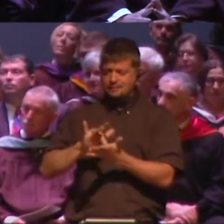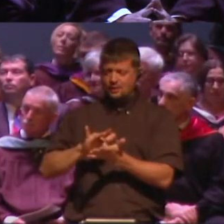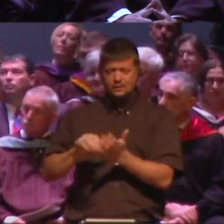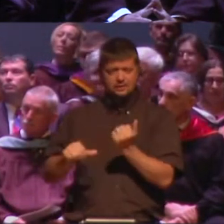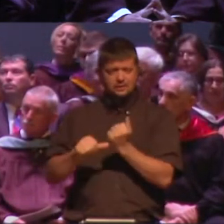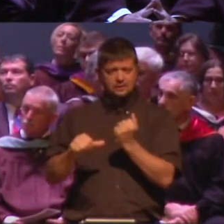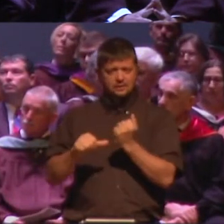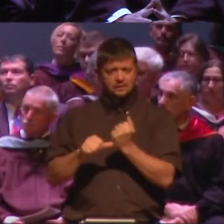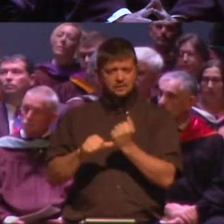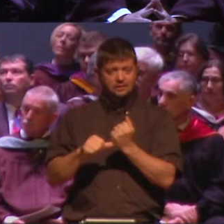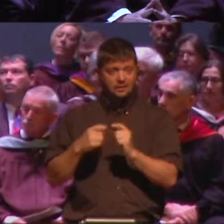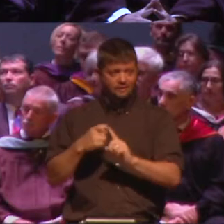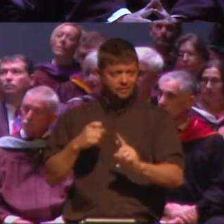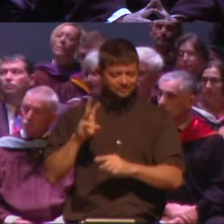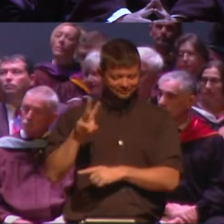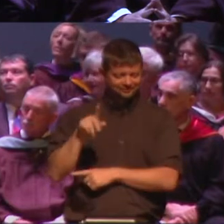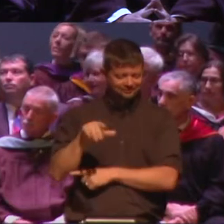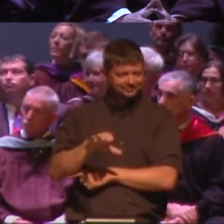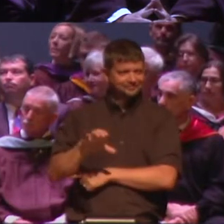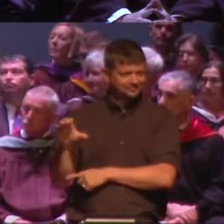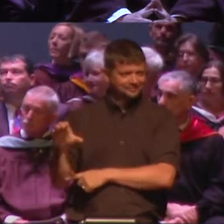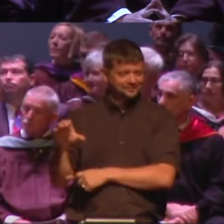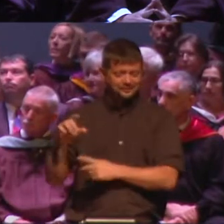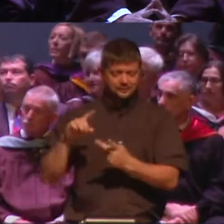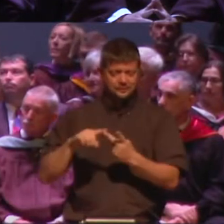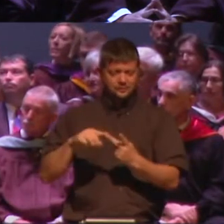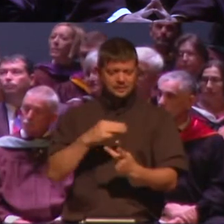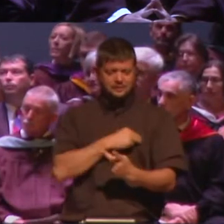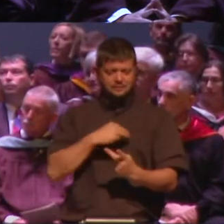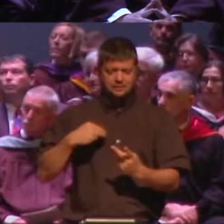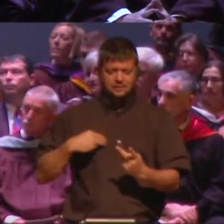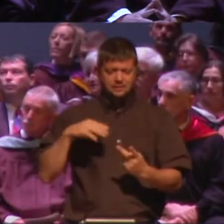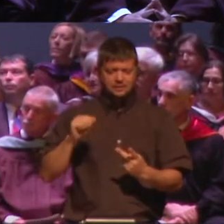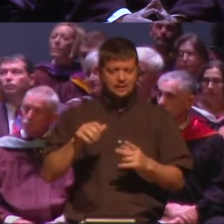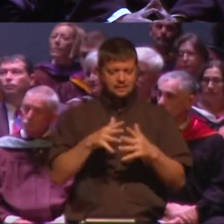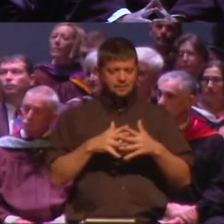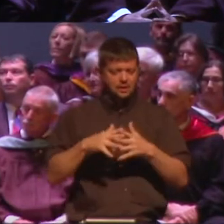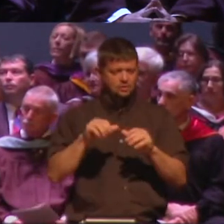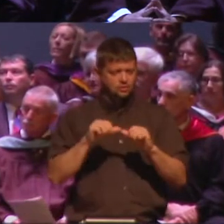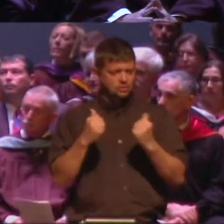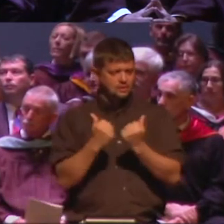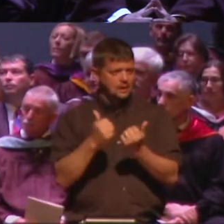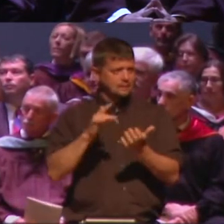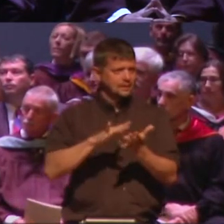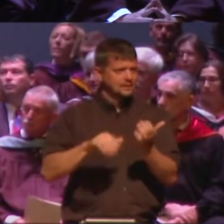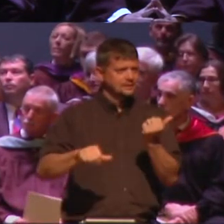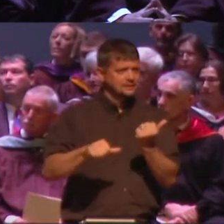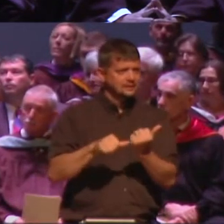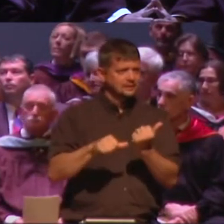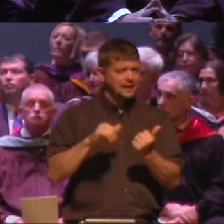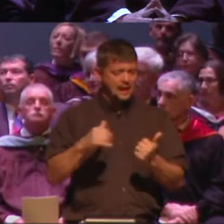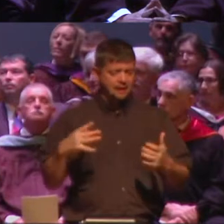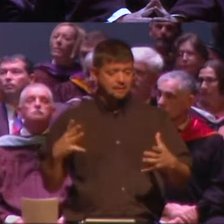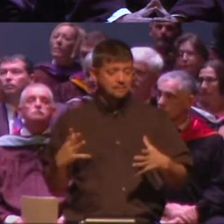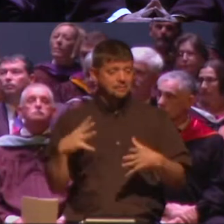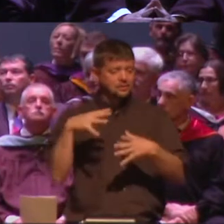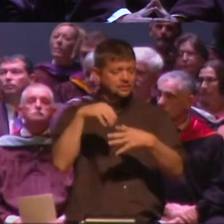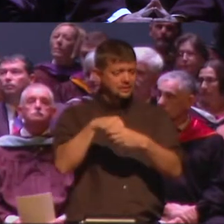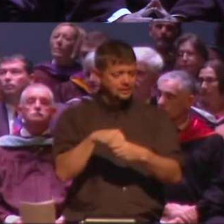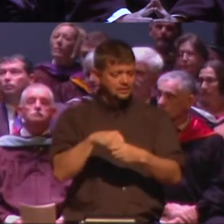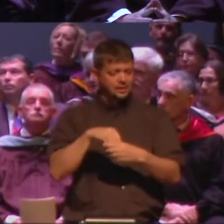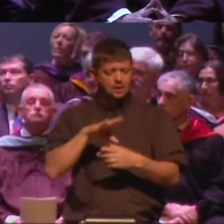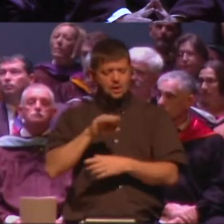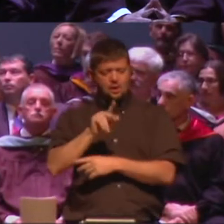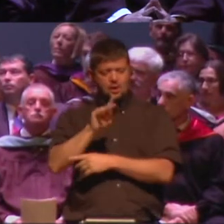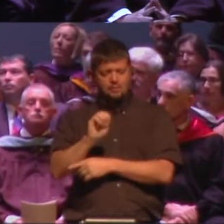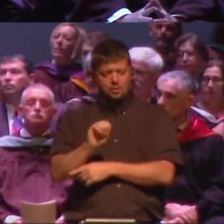assisting from Western Piedmont Community College and is a member of the American Association of Medical Assistants and participates in the Burke